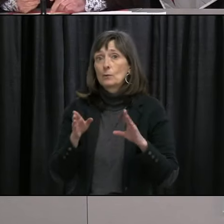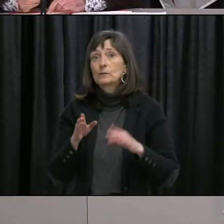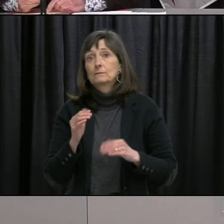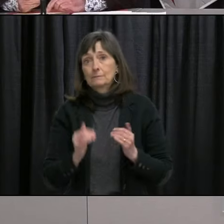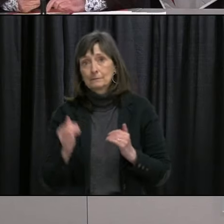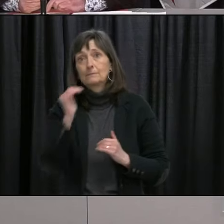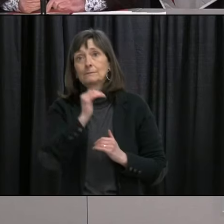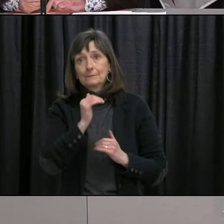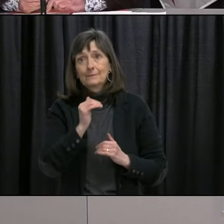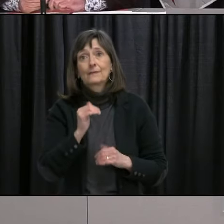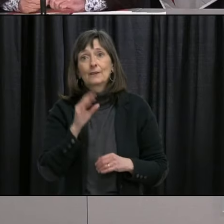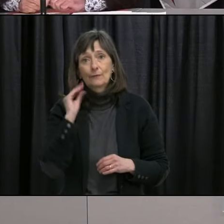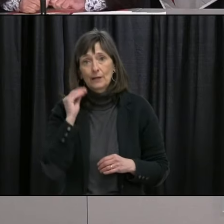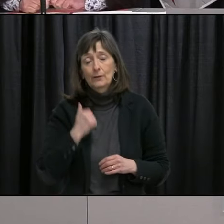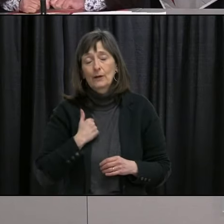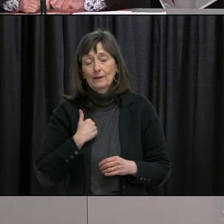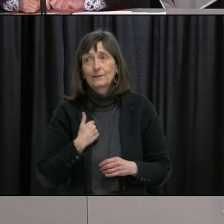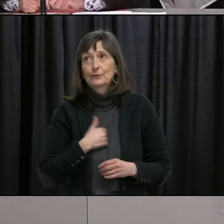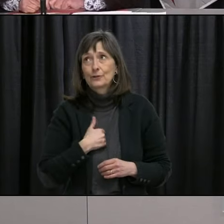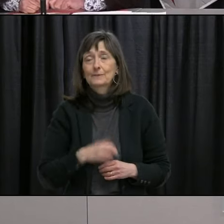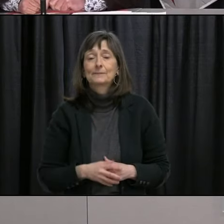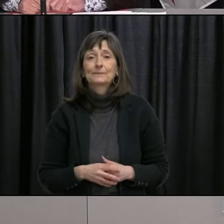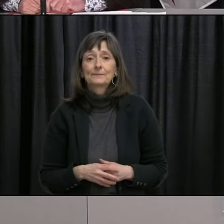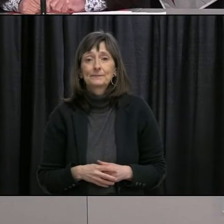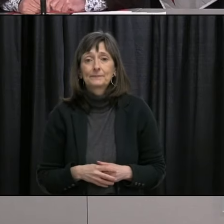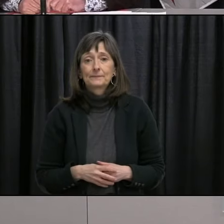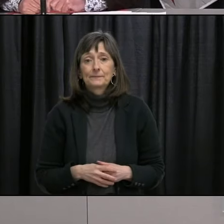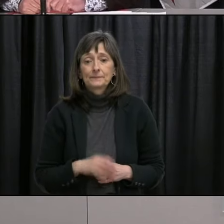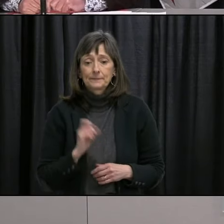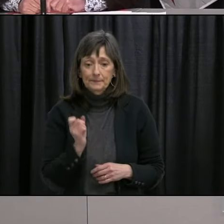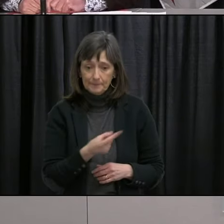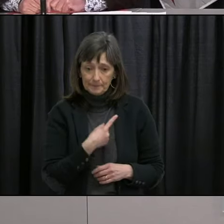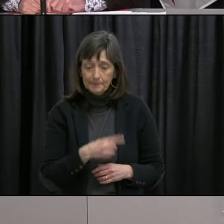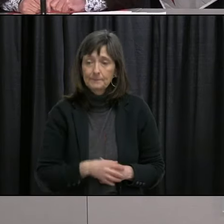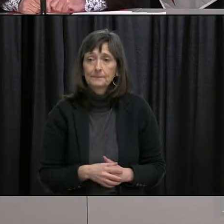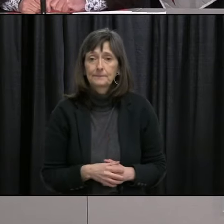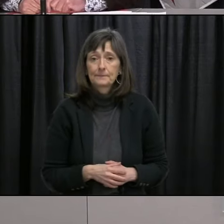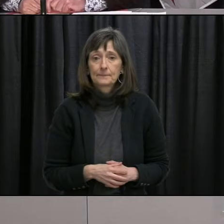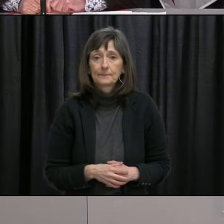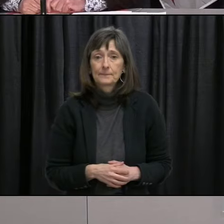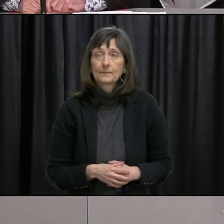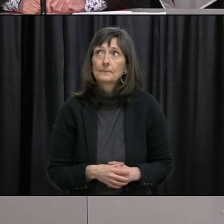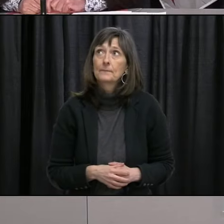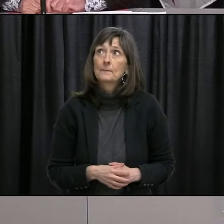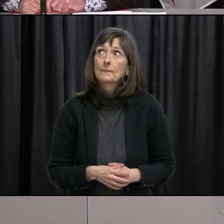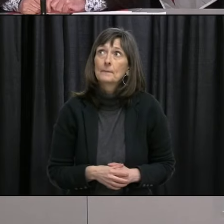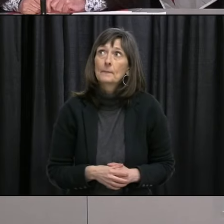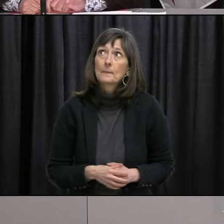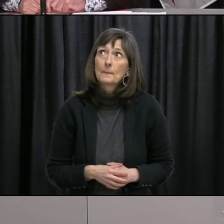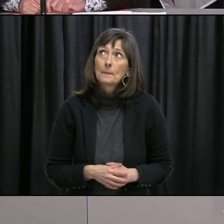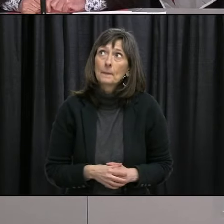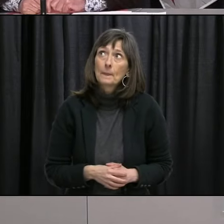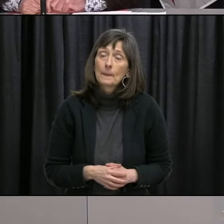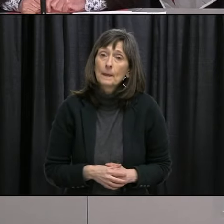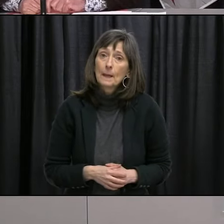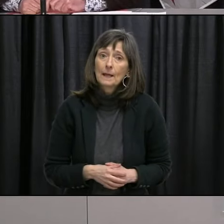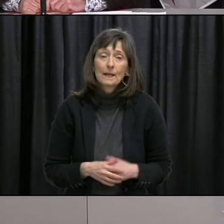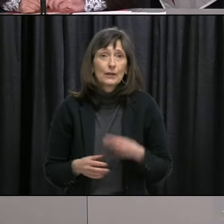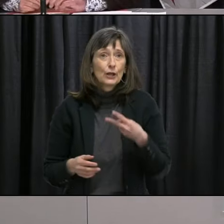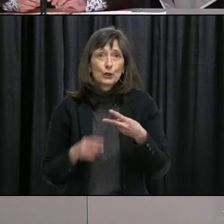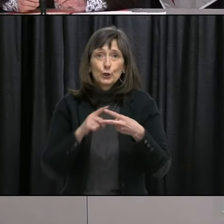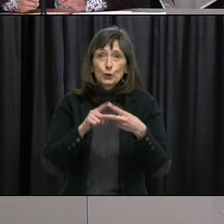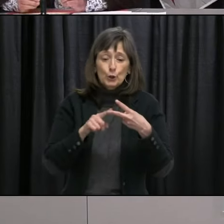Okay, go ahead, Peter. Patrick, sorry. Peter. Patrick. We got two